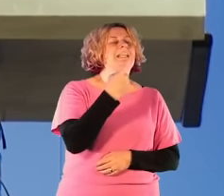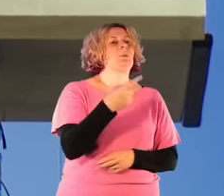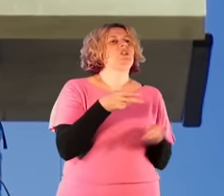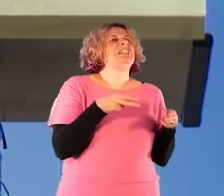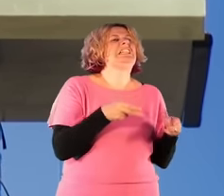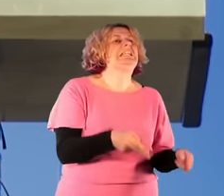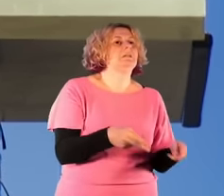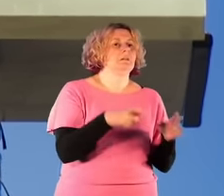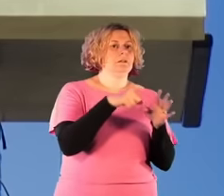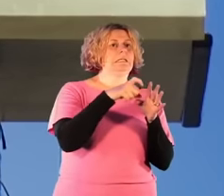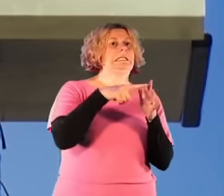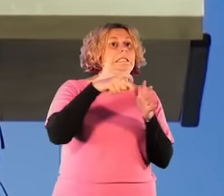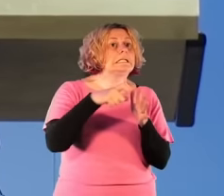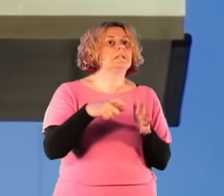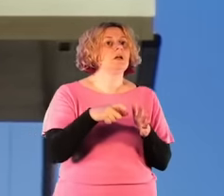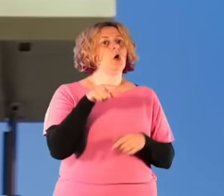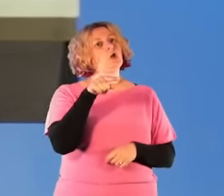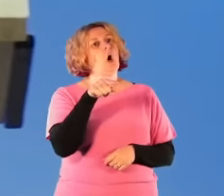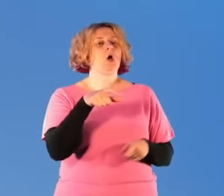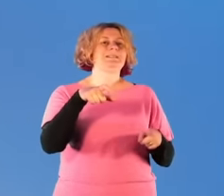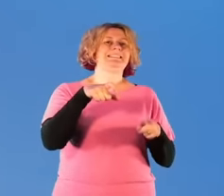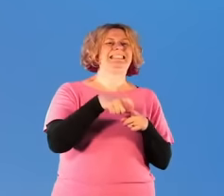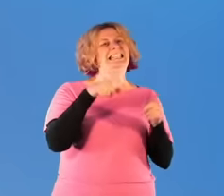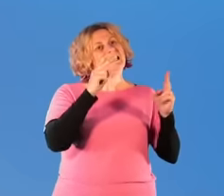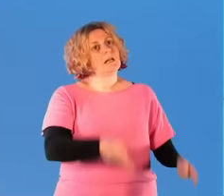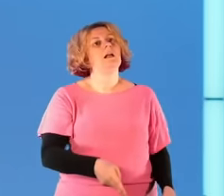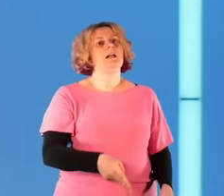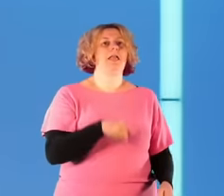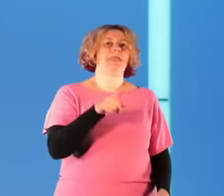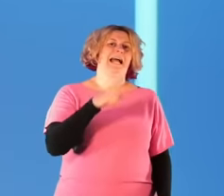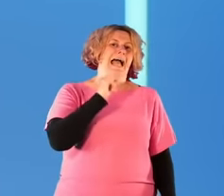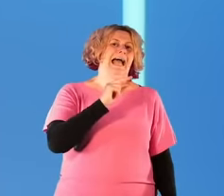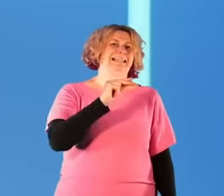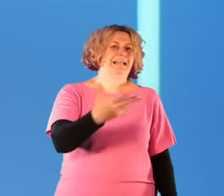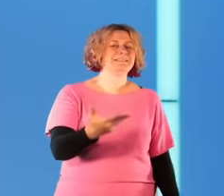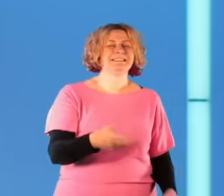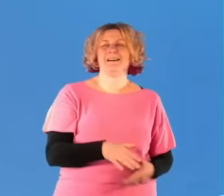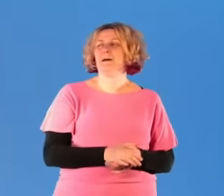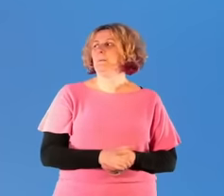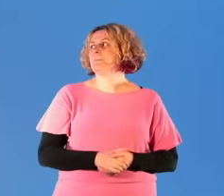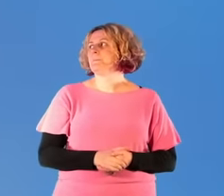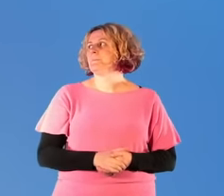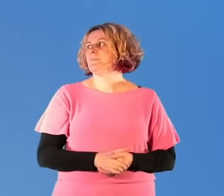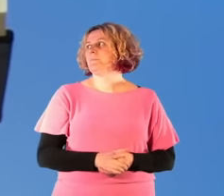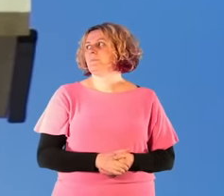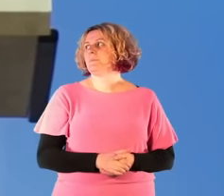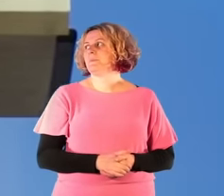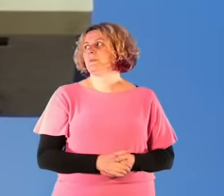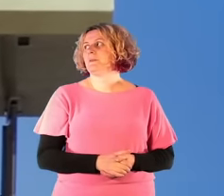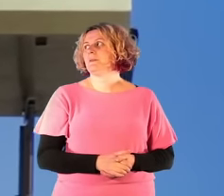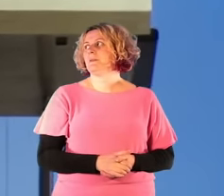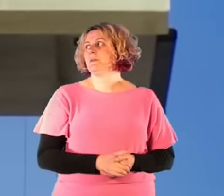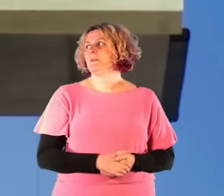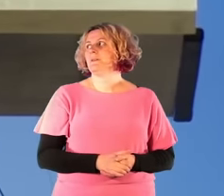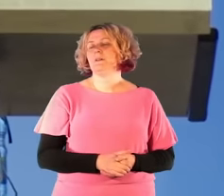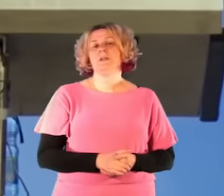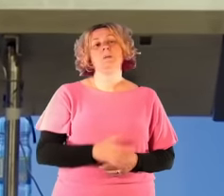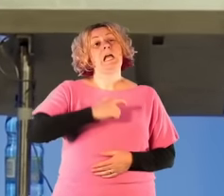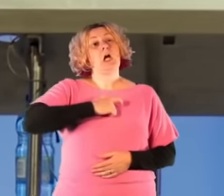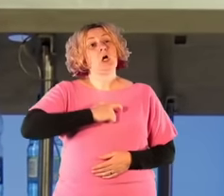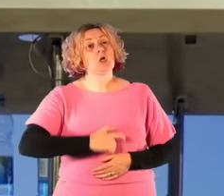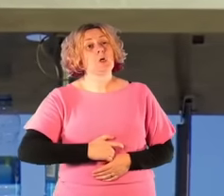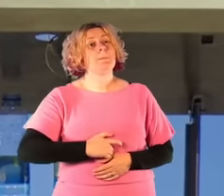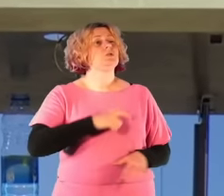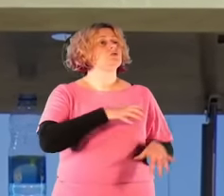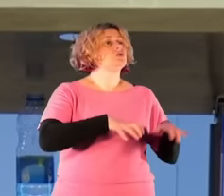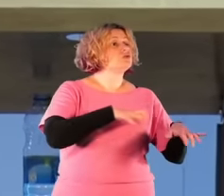you're dead. And that was, for many people, the answer. It's just it. But there's something inside that says, no, there's more than that. To be human is to struggle